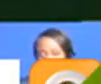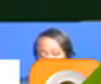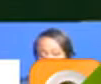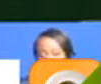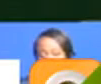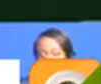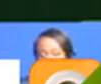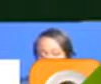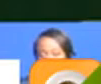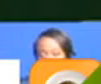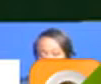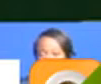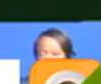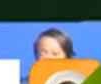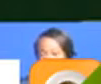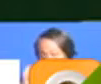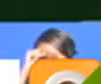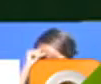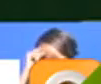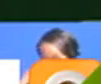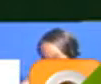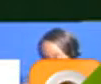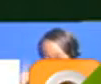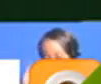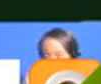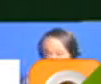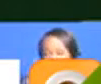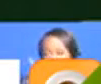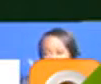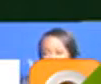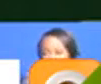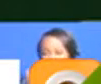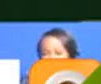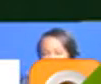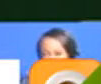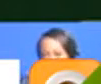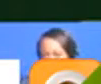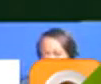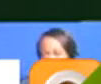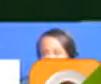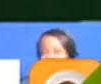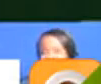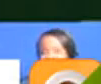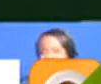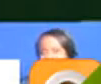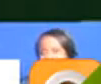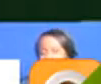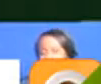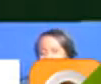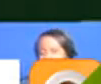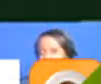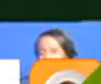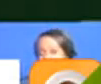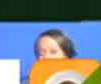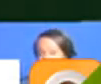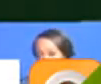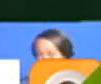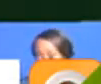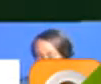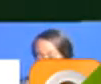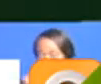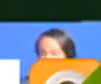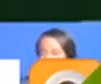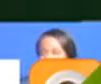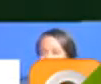the government that won in 2013, we had 25% in 31 counties.